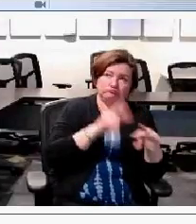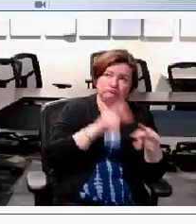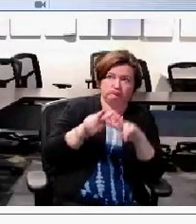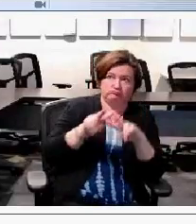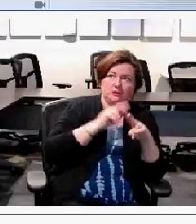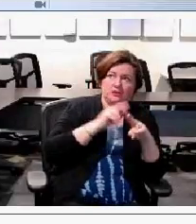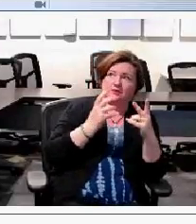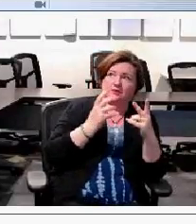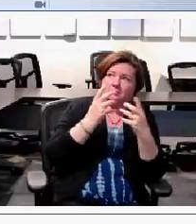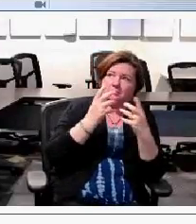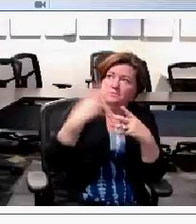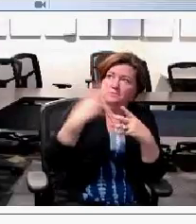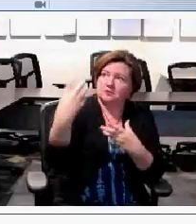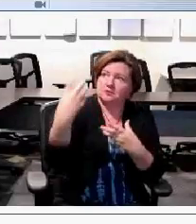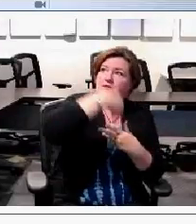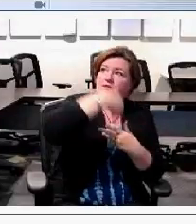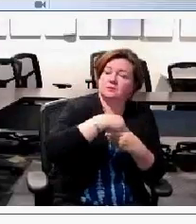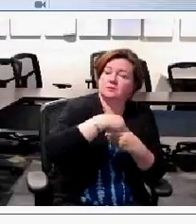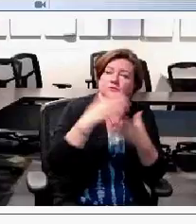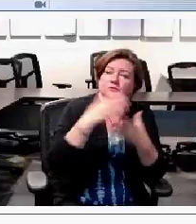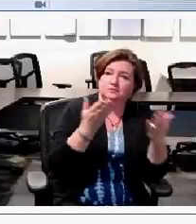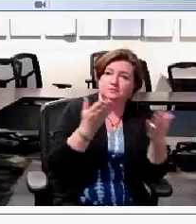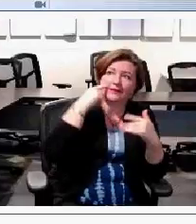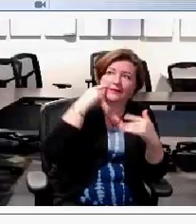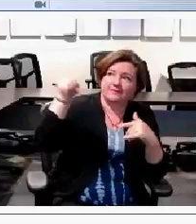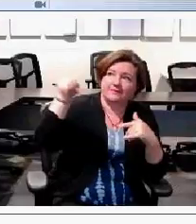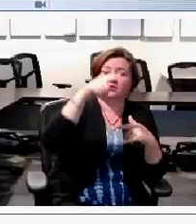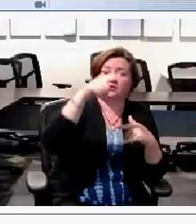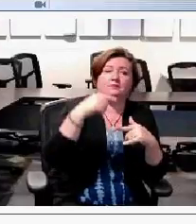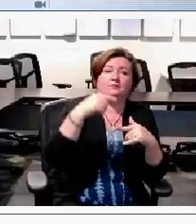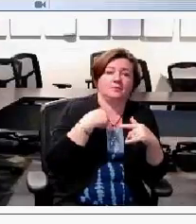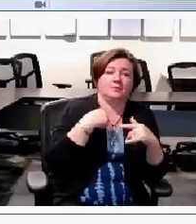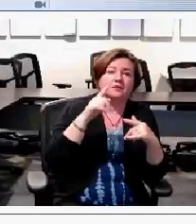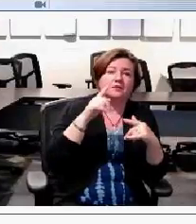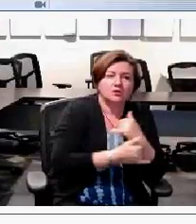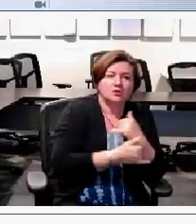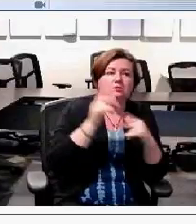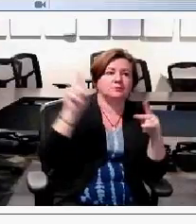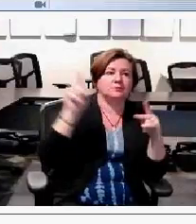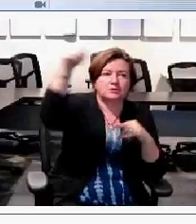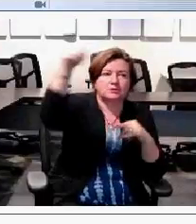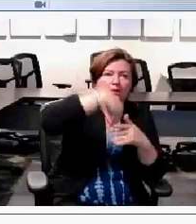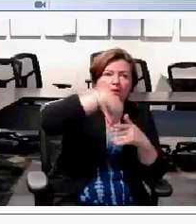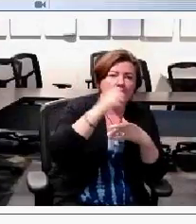the way to ensure that those comprehensive services can get to the rural areas.